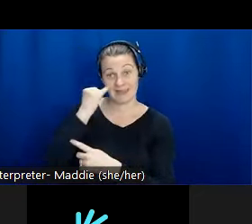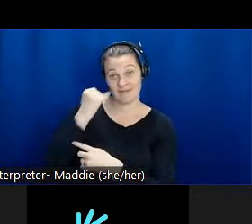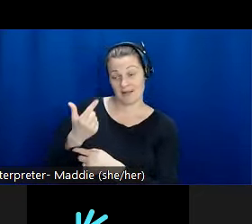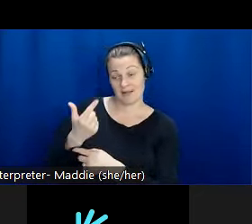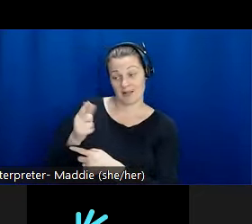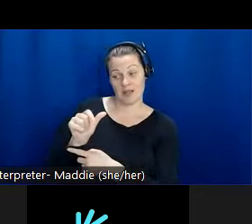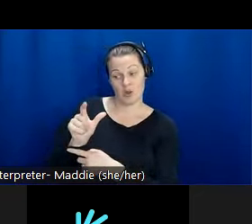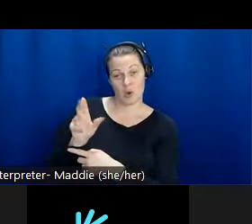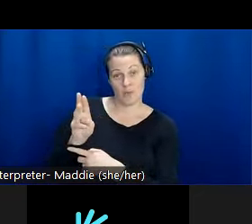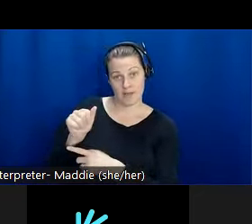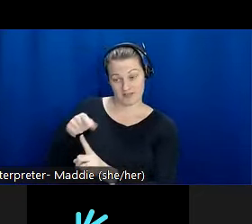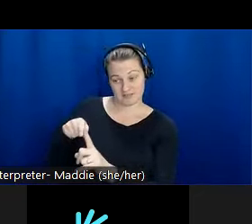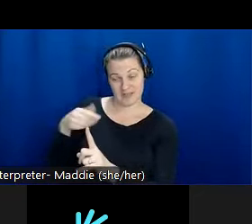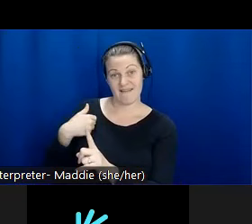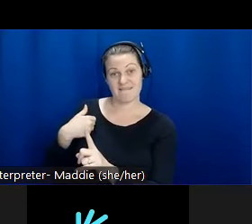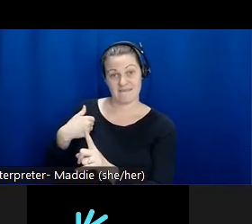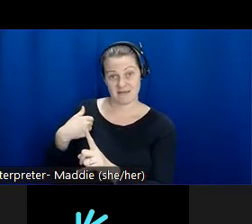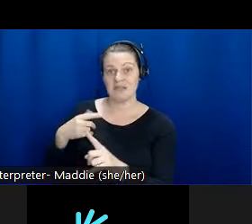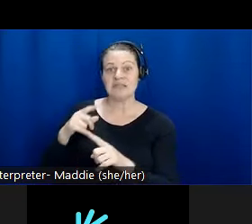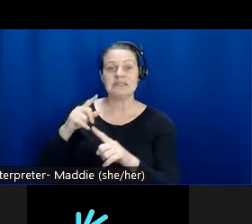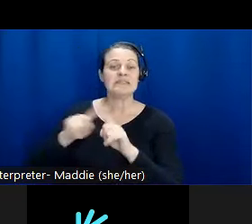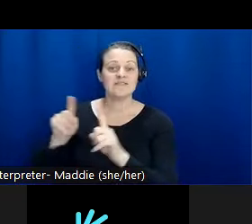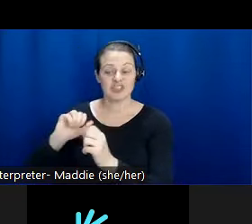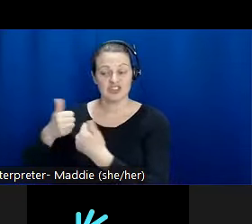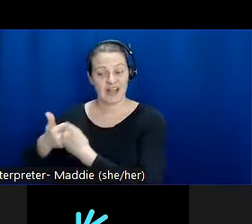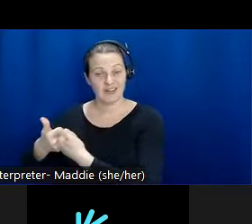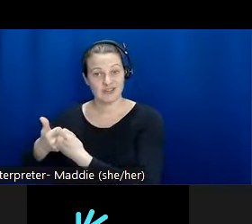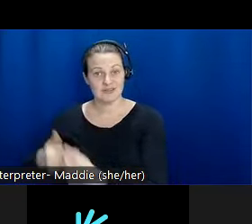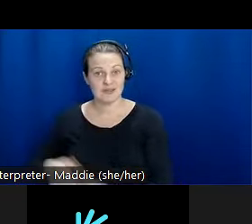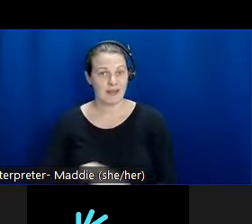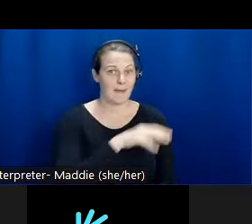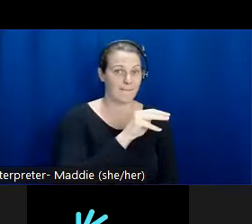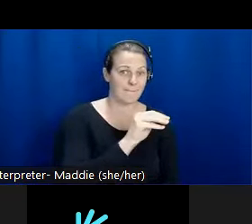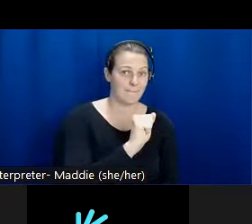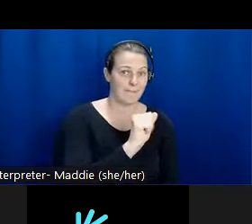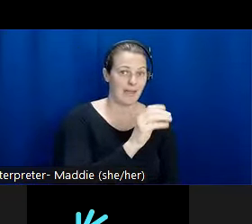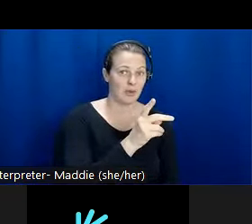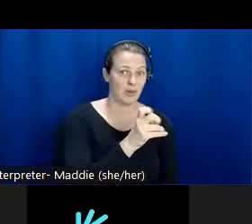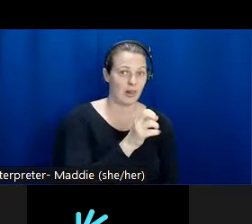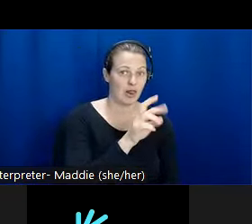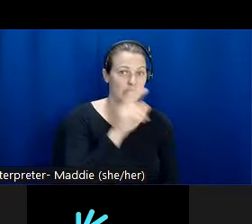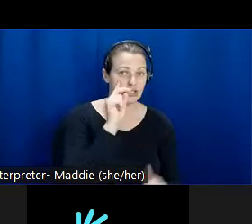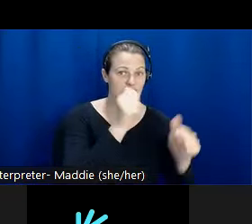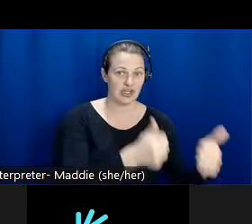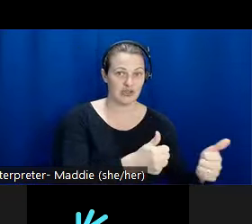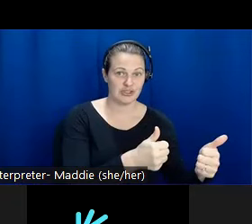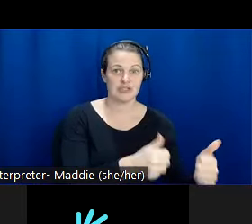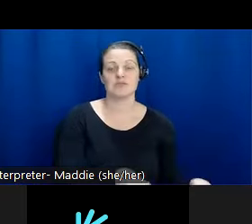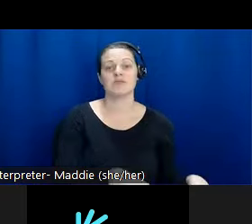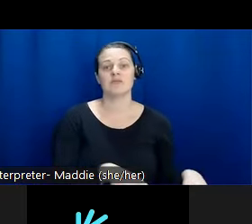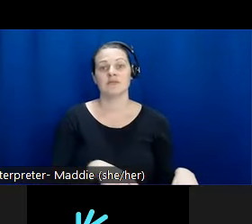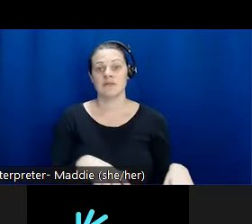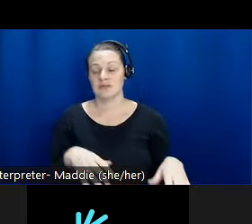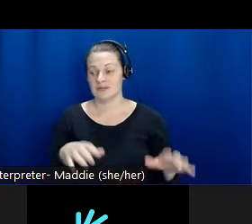then has very different challenges from someone who has macular degeneration, where your central vision versus your peripheral vision